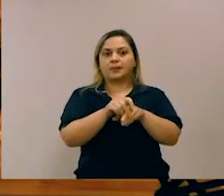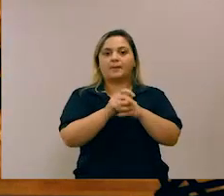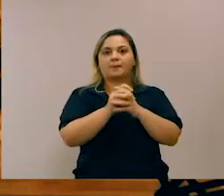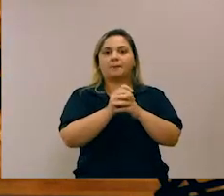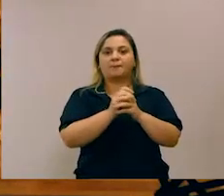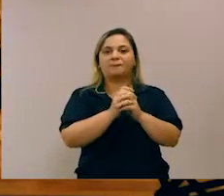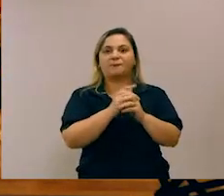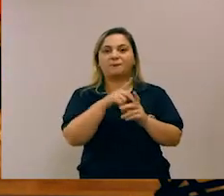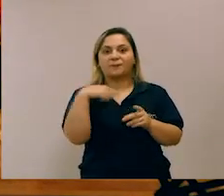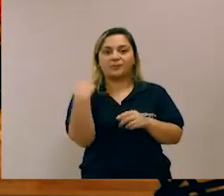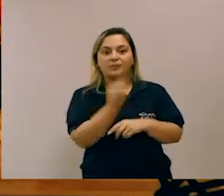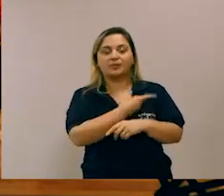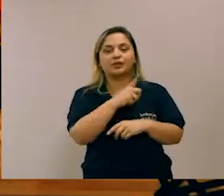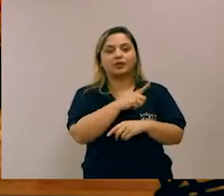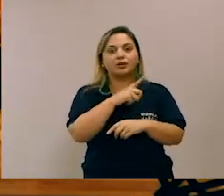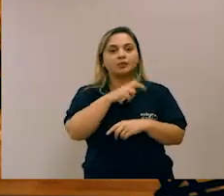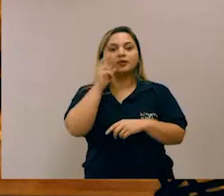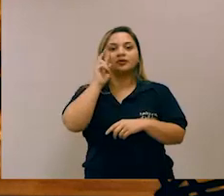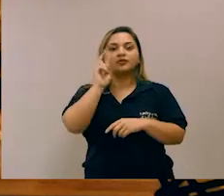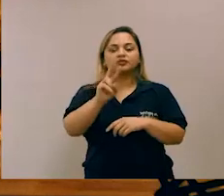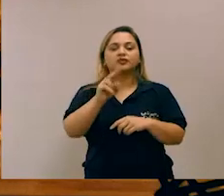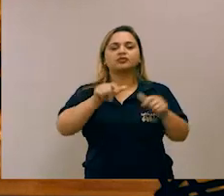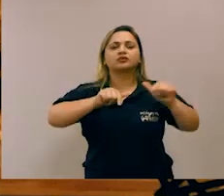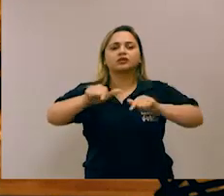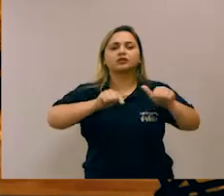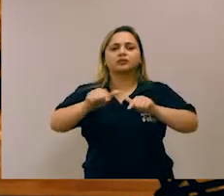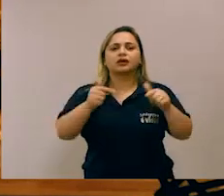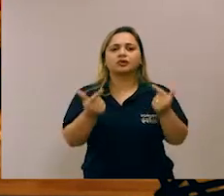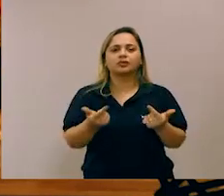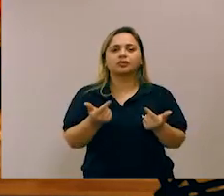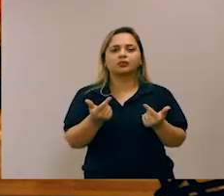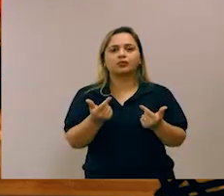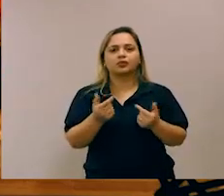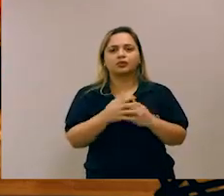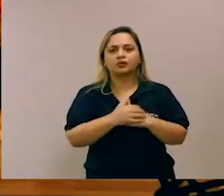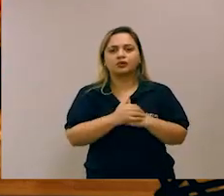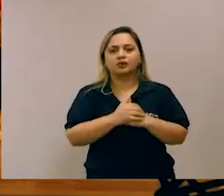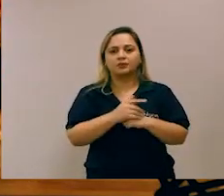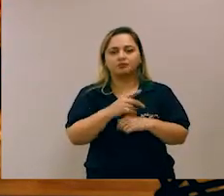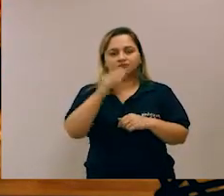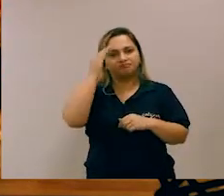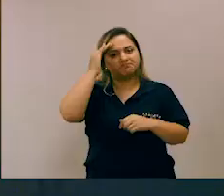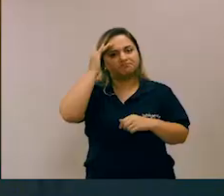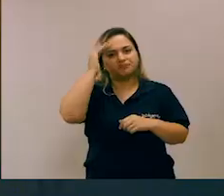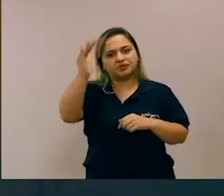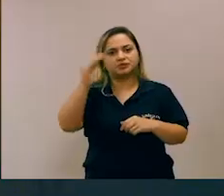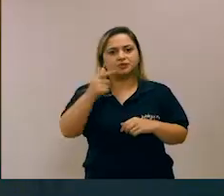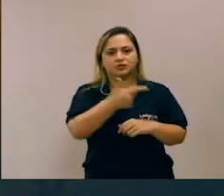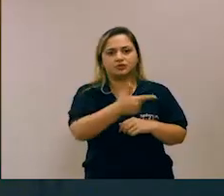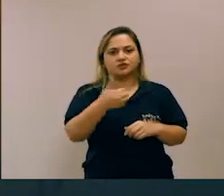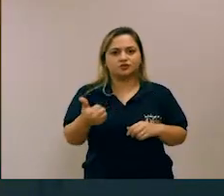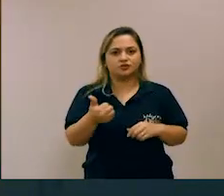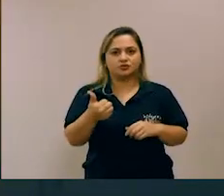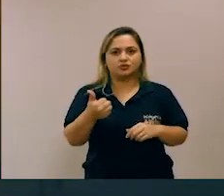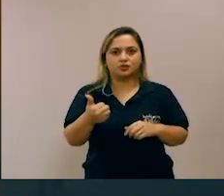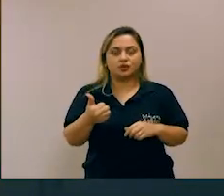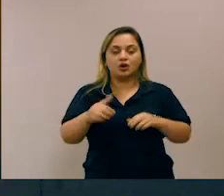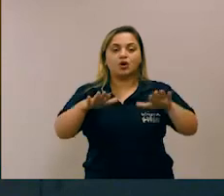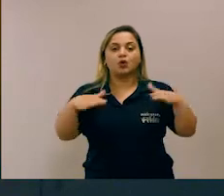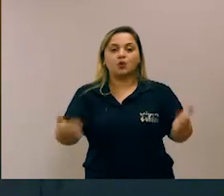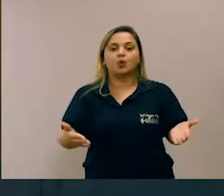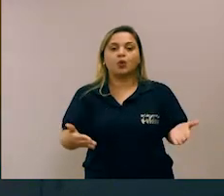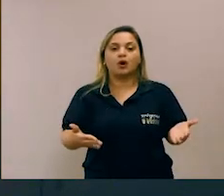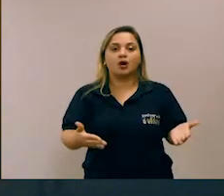Just to complement, we have seen this work such this, especially regarding the